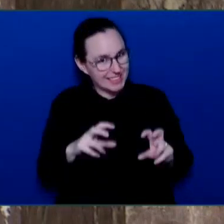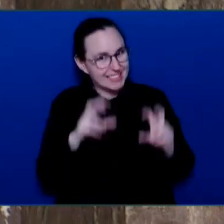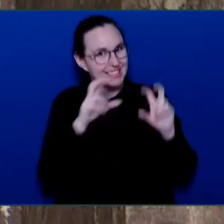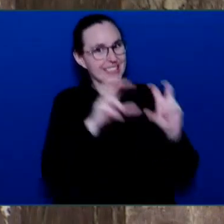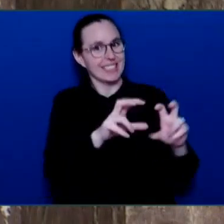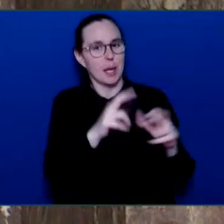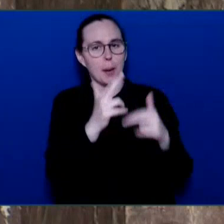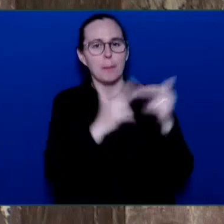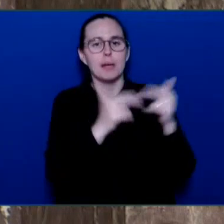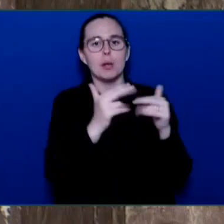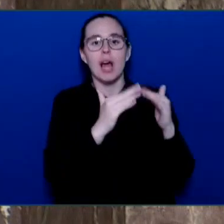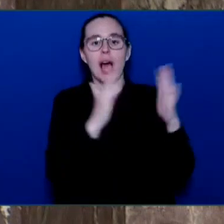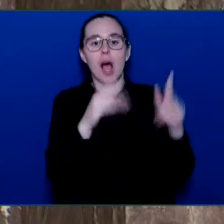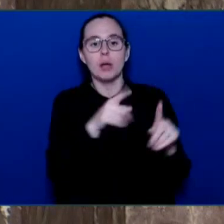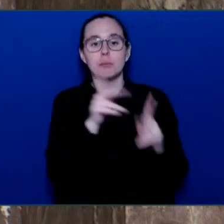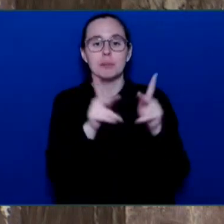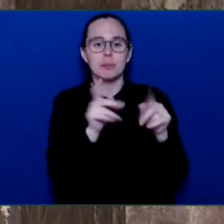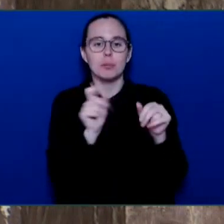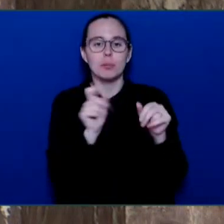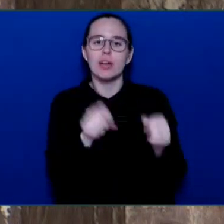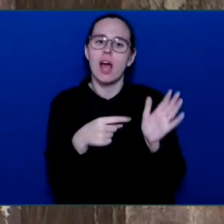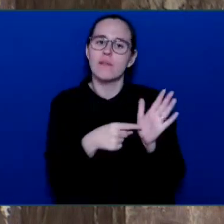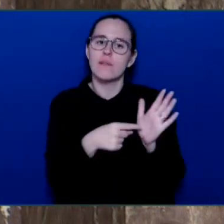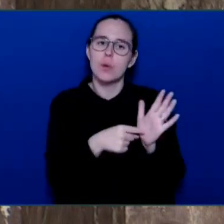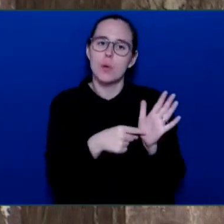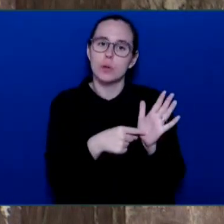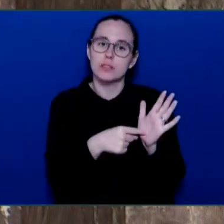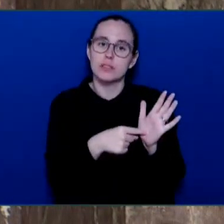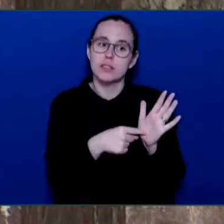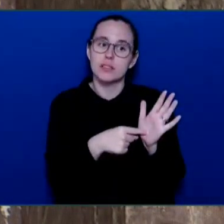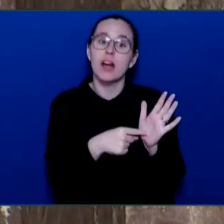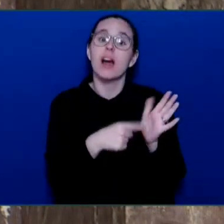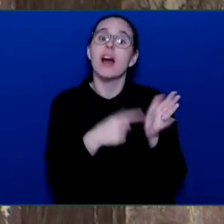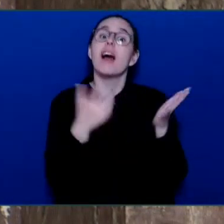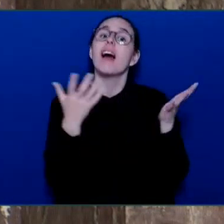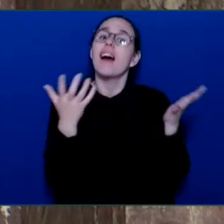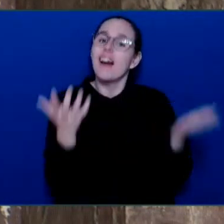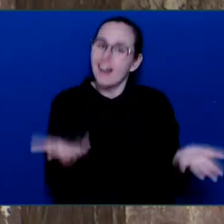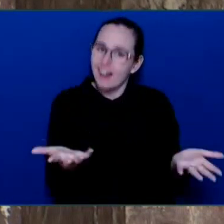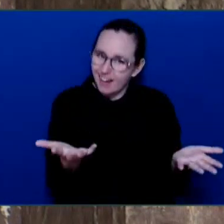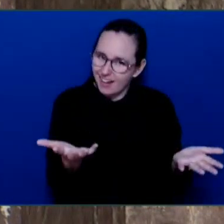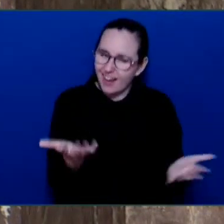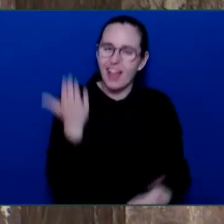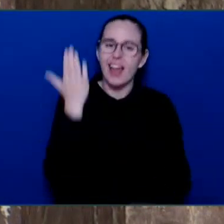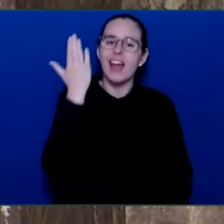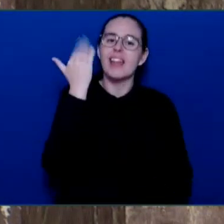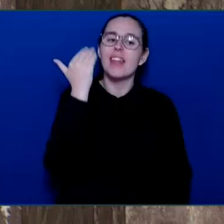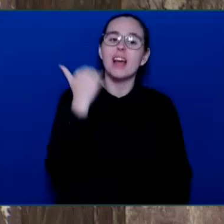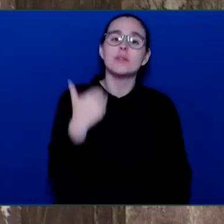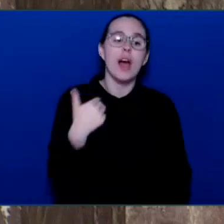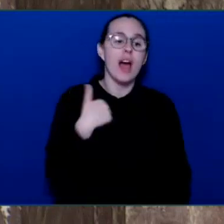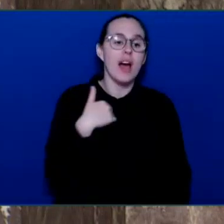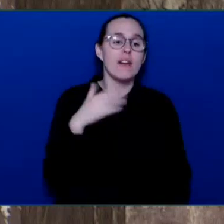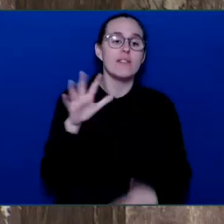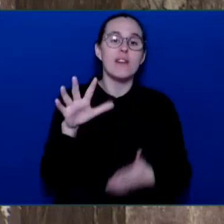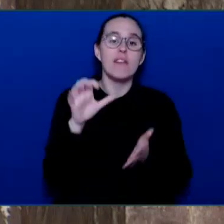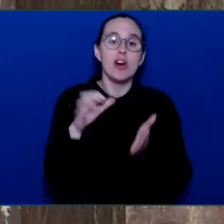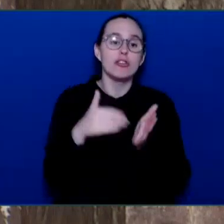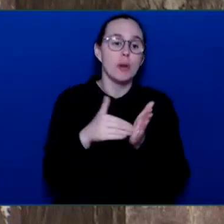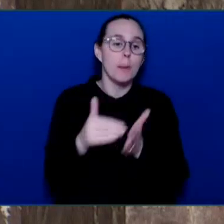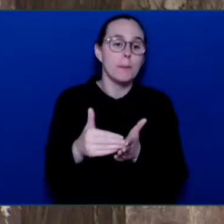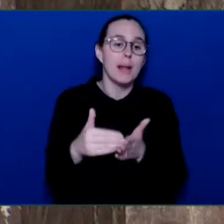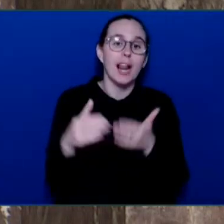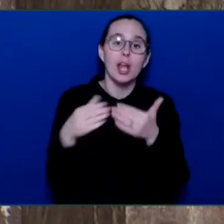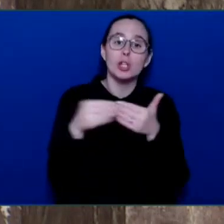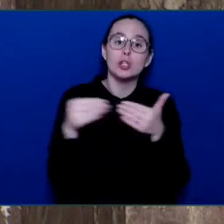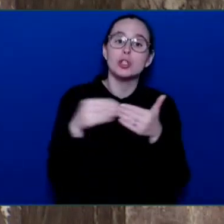That's why we have a $500 million rental protection fund. Thank you. That's why we have a $500 million rental protection fund to get more housing back